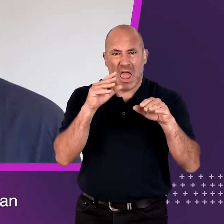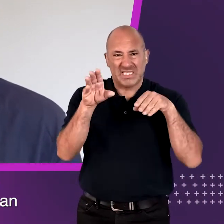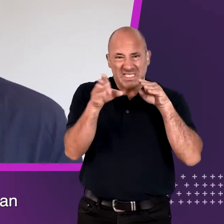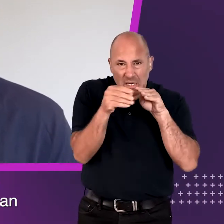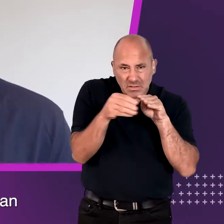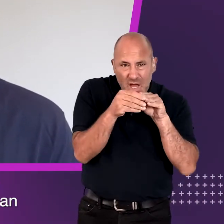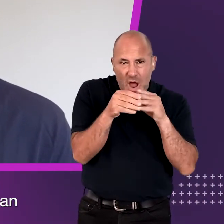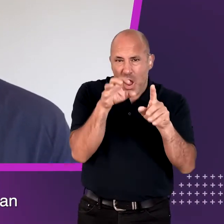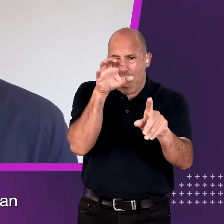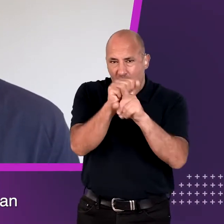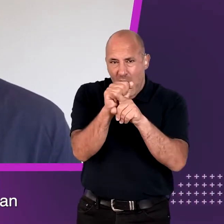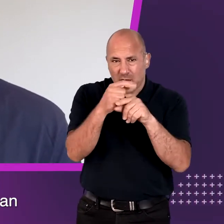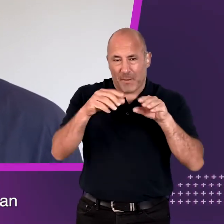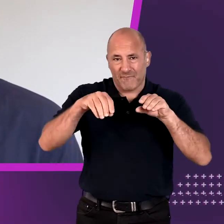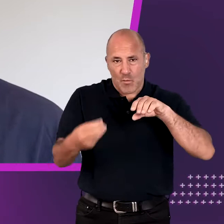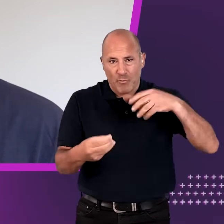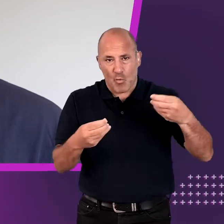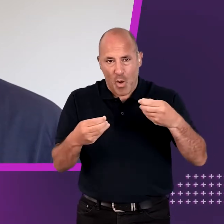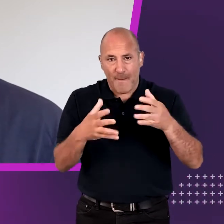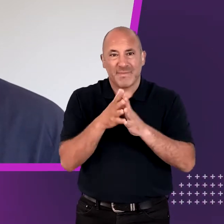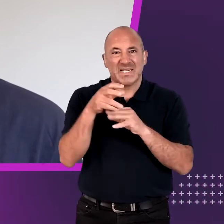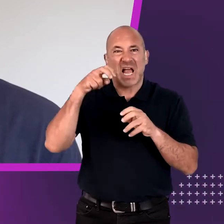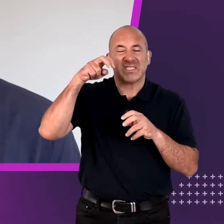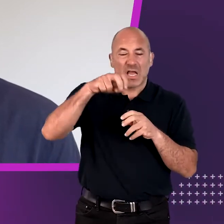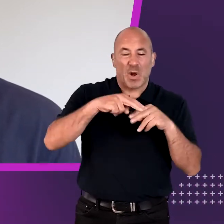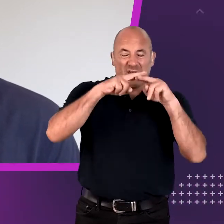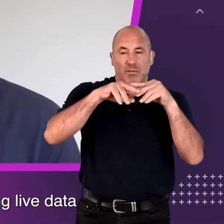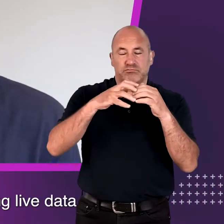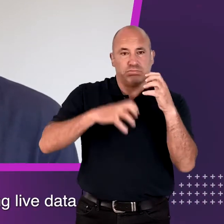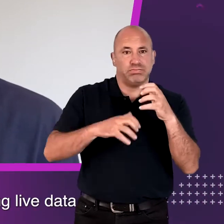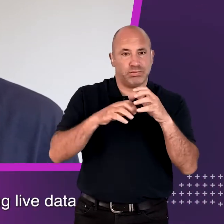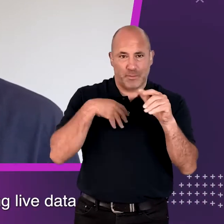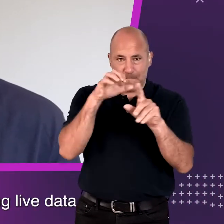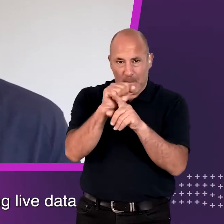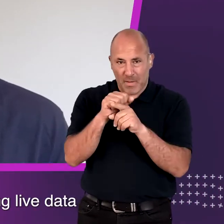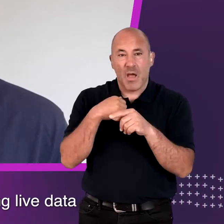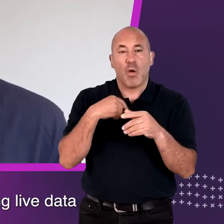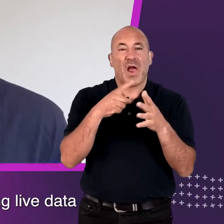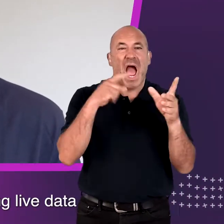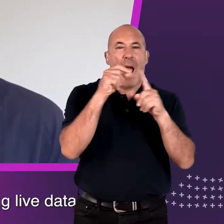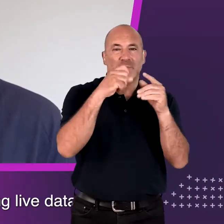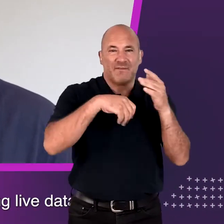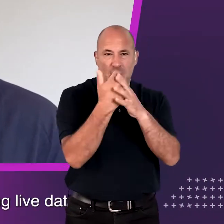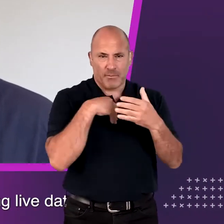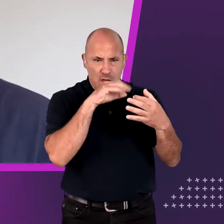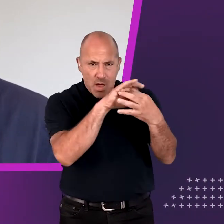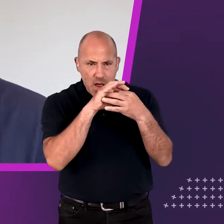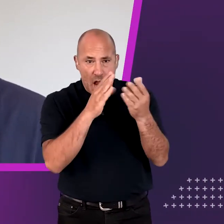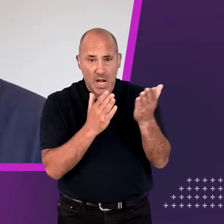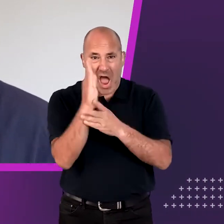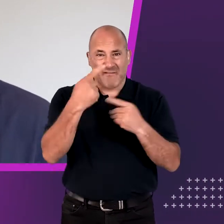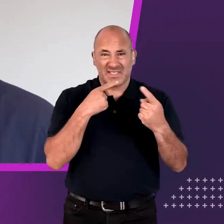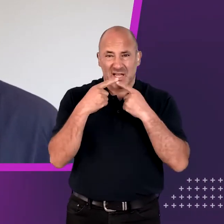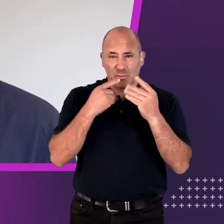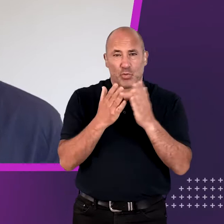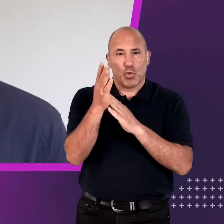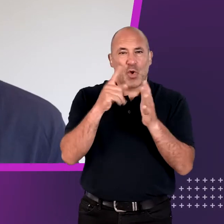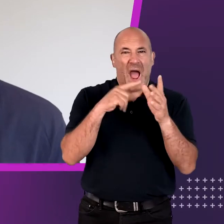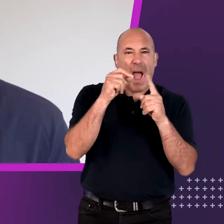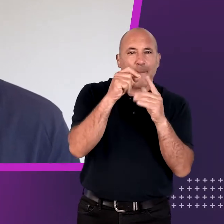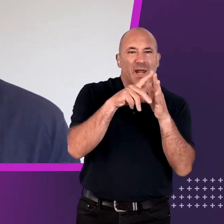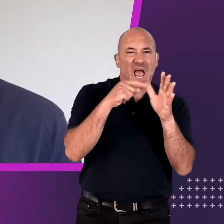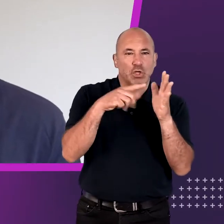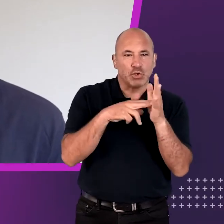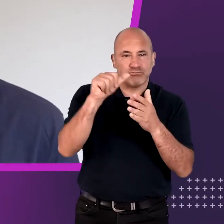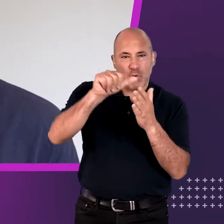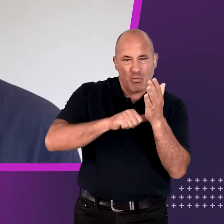to detect failing components before they cause an escalator or lift to break, and working with app developers, making live data available through an application